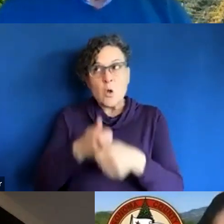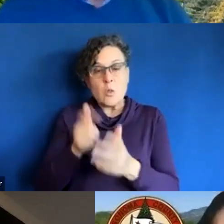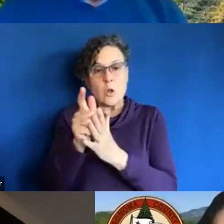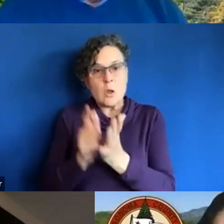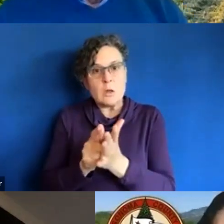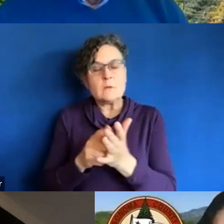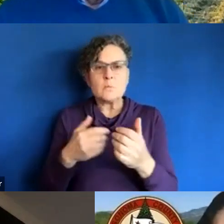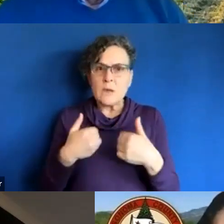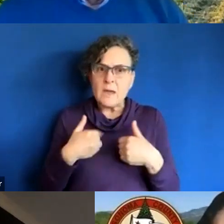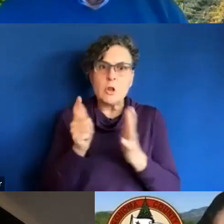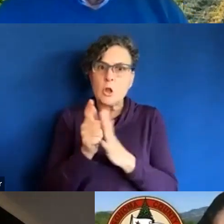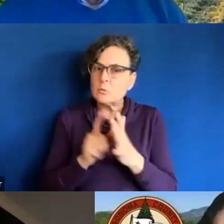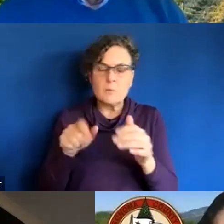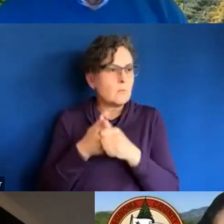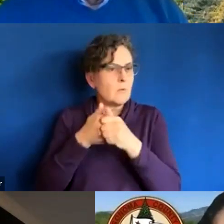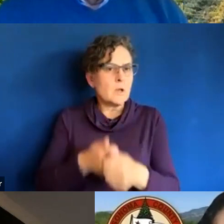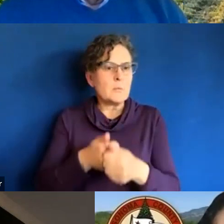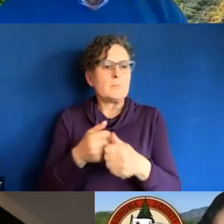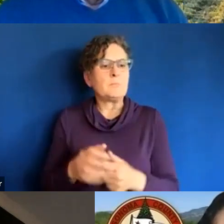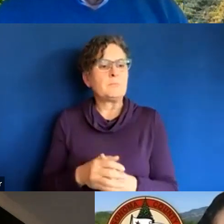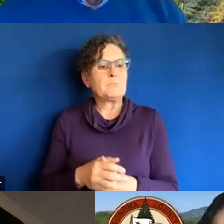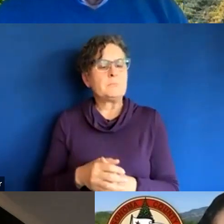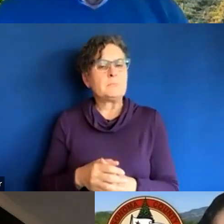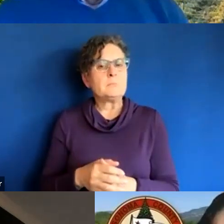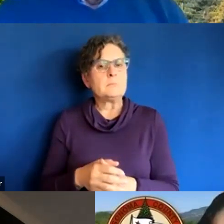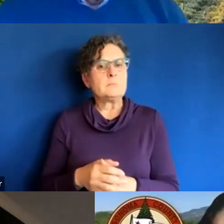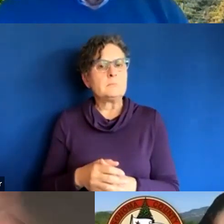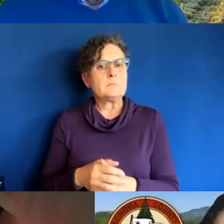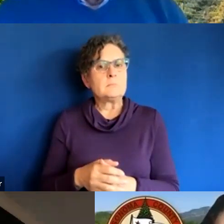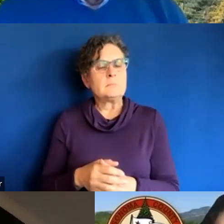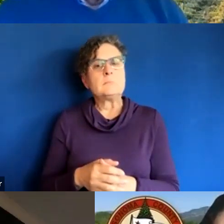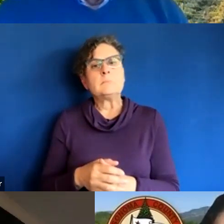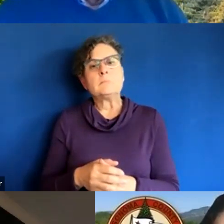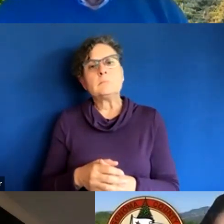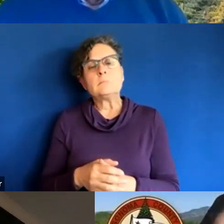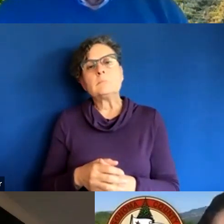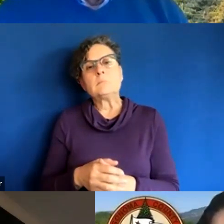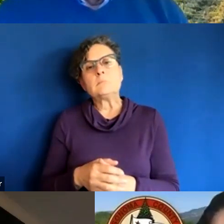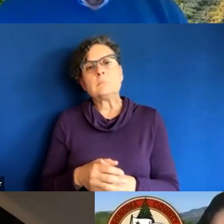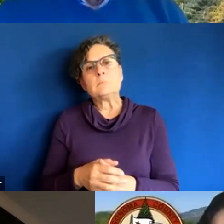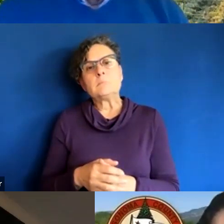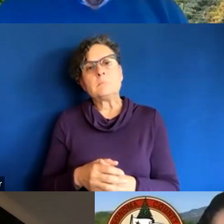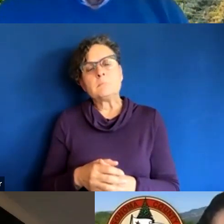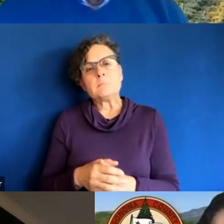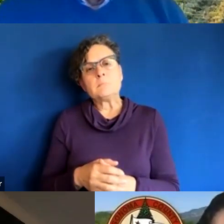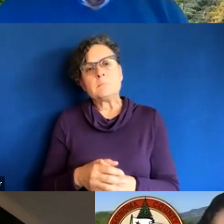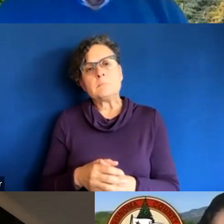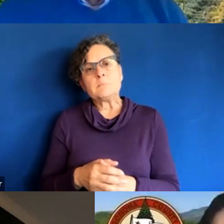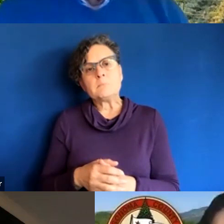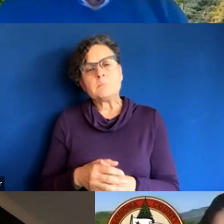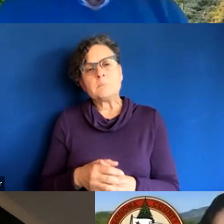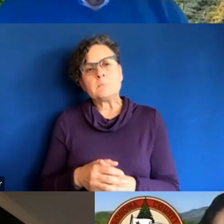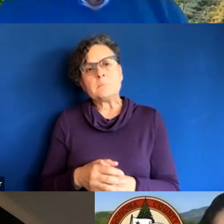the Sonoma County and I won't Venoni, other side of things. And